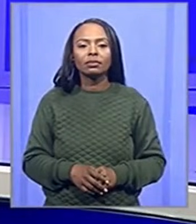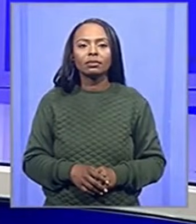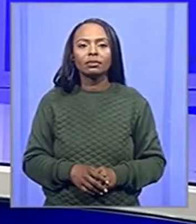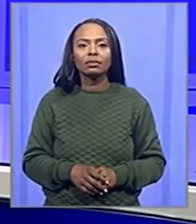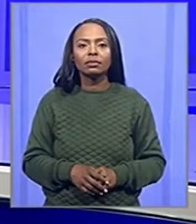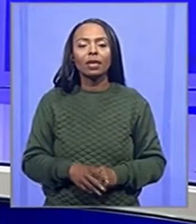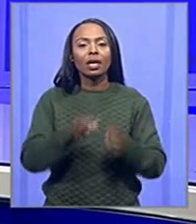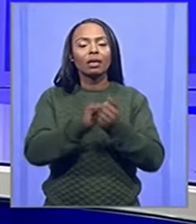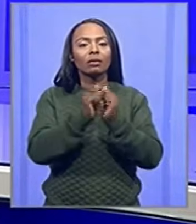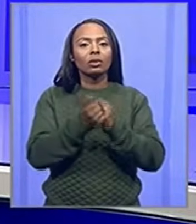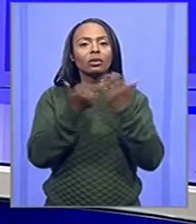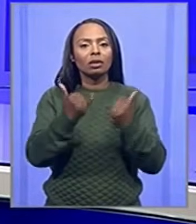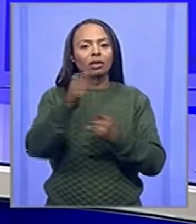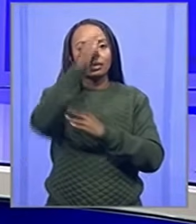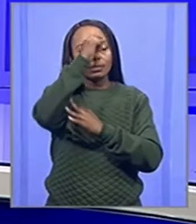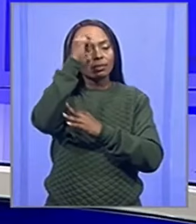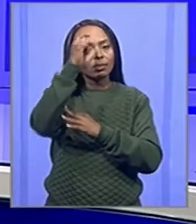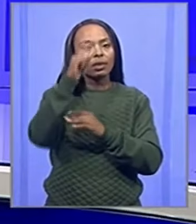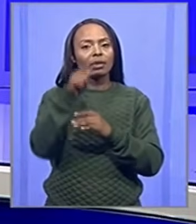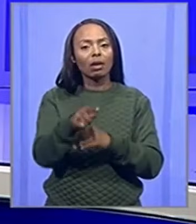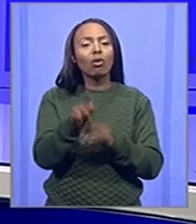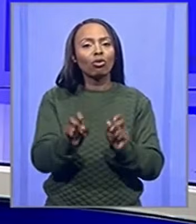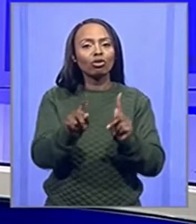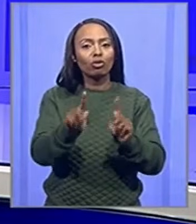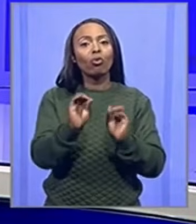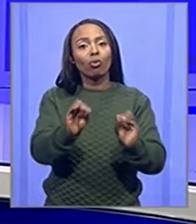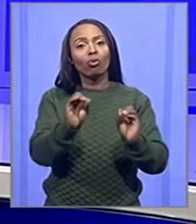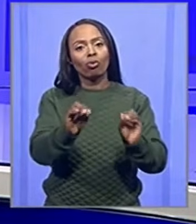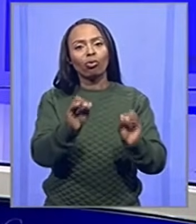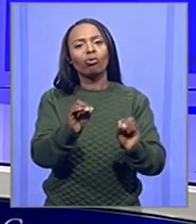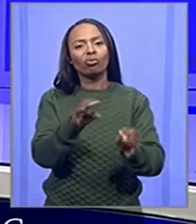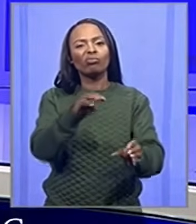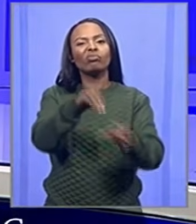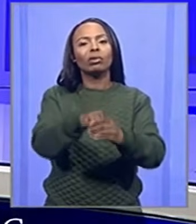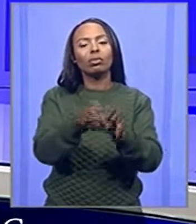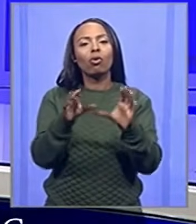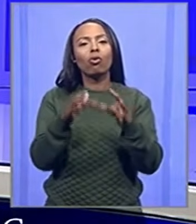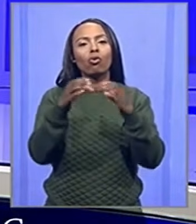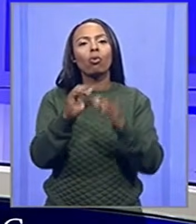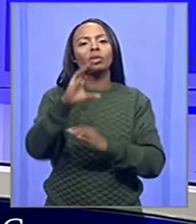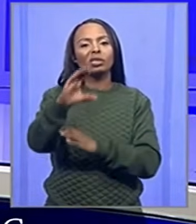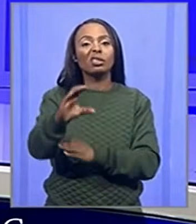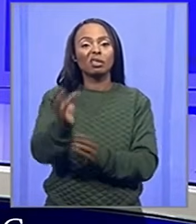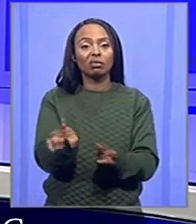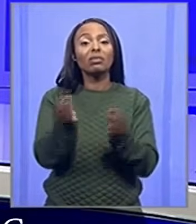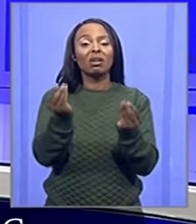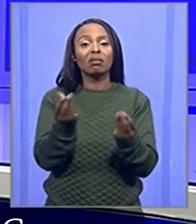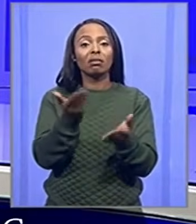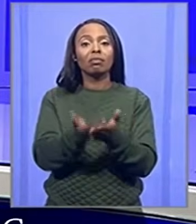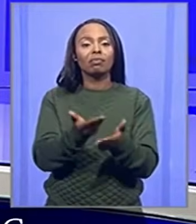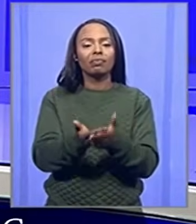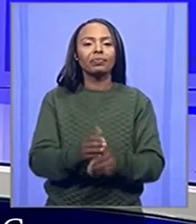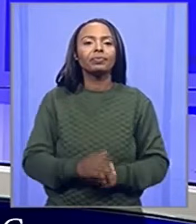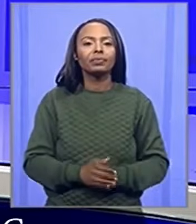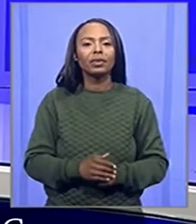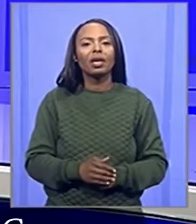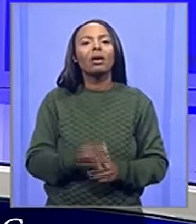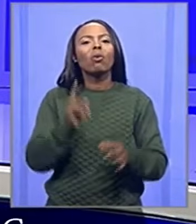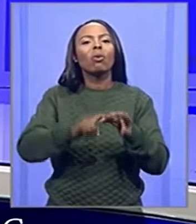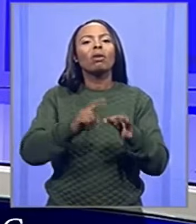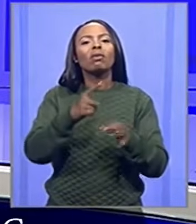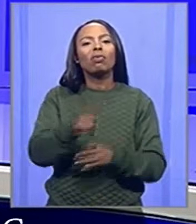mo metshamekong Bafana ba na le tšhono entle ya go kokomala maemo a kwa godimo a Group C mo metshamekong ya go